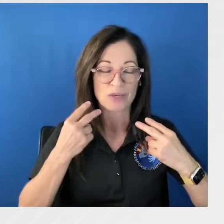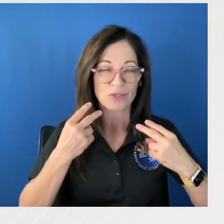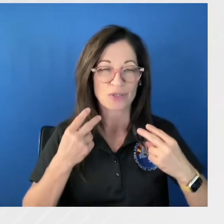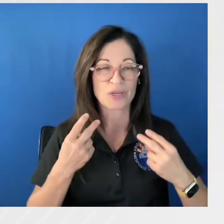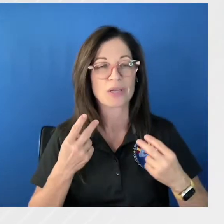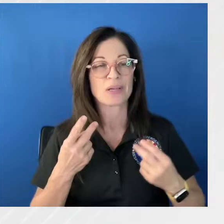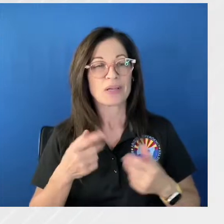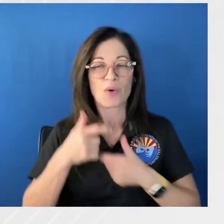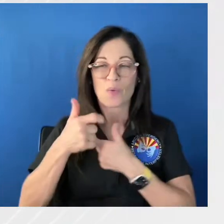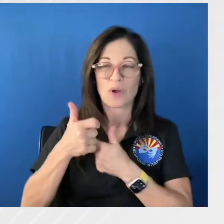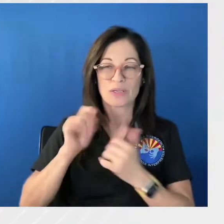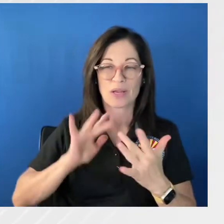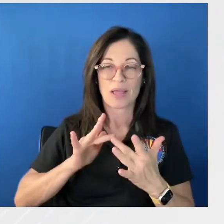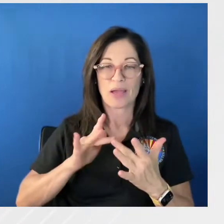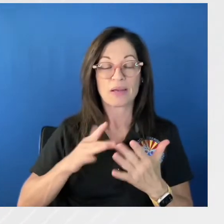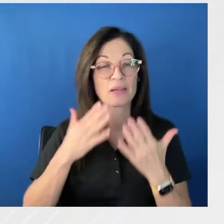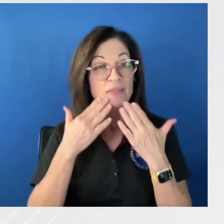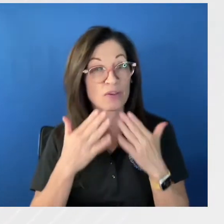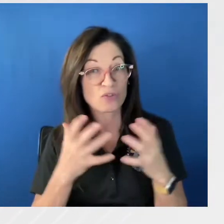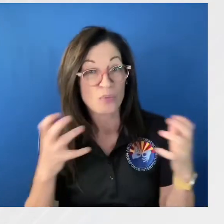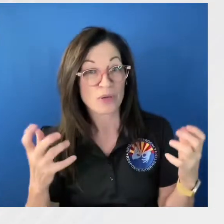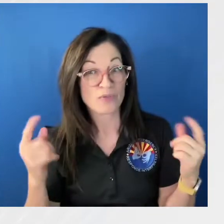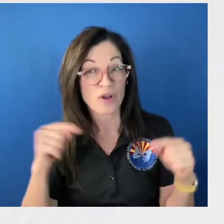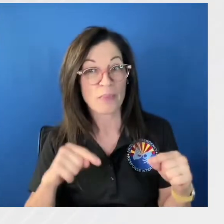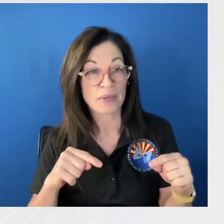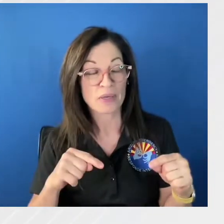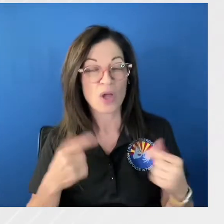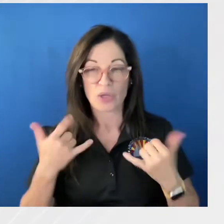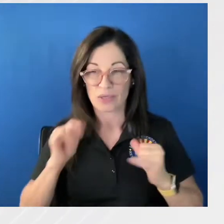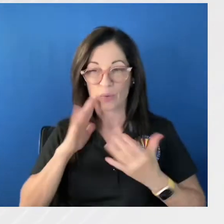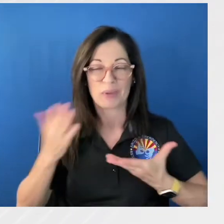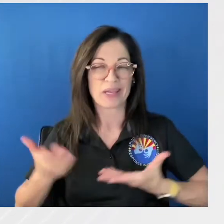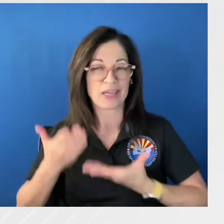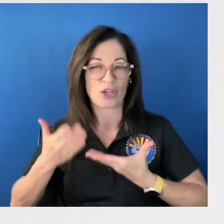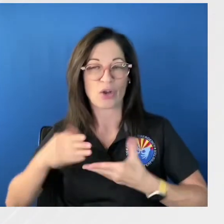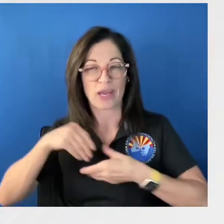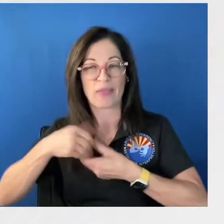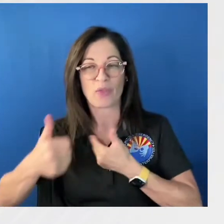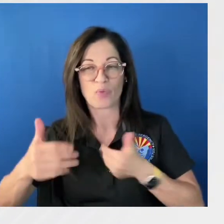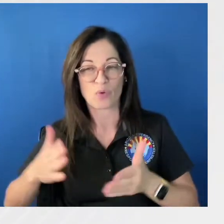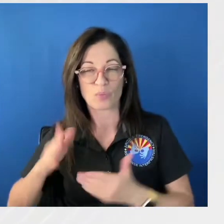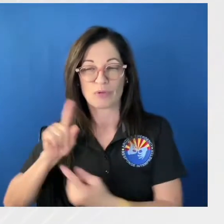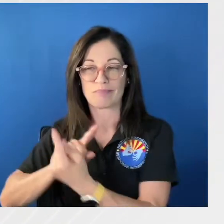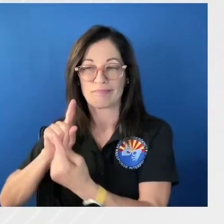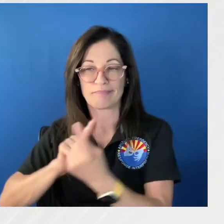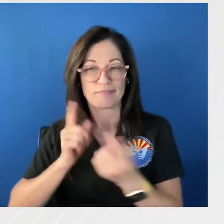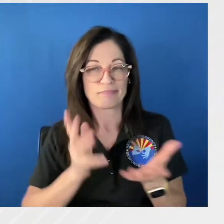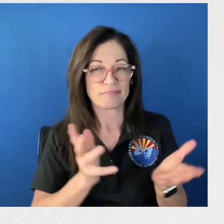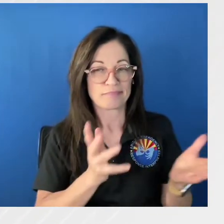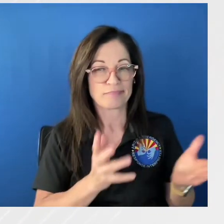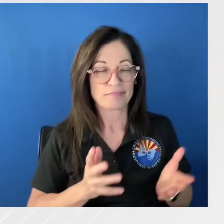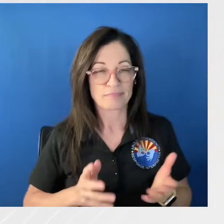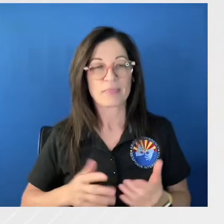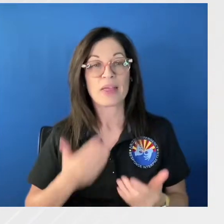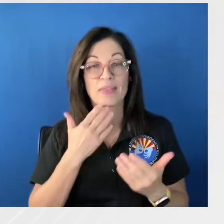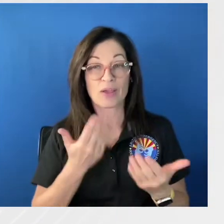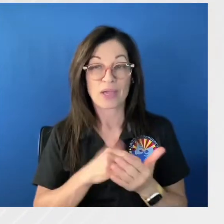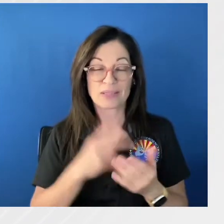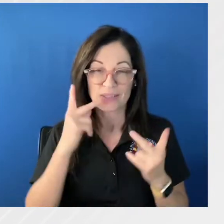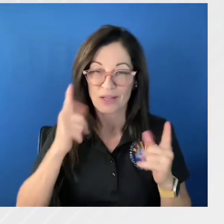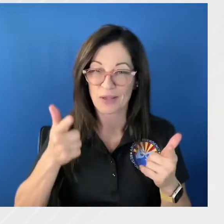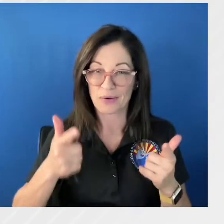us online. Thank you so much for coming out here. We're still going to be around here afterwards to talk one-on-one. Thank you again. We'll see you later.